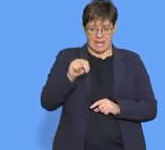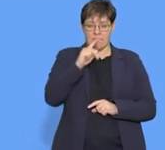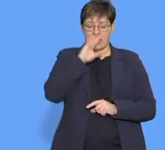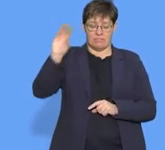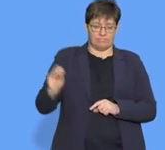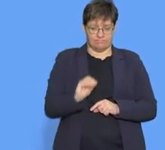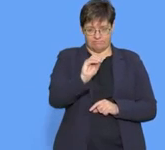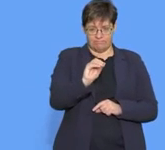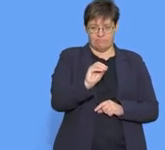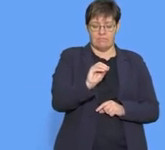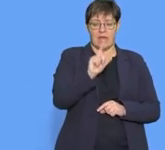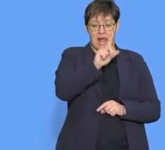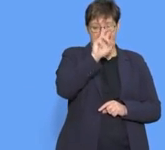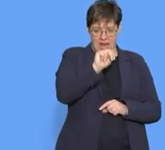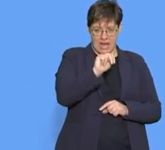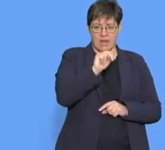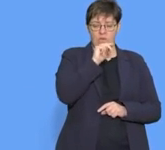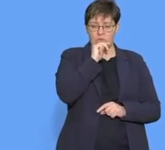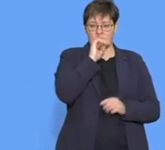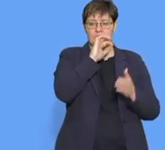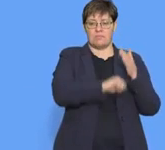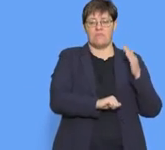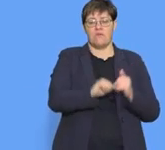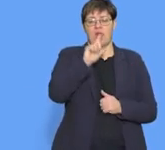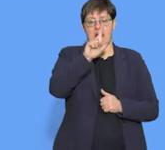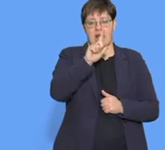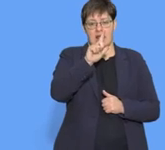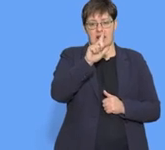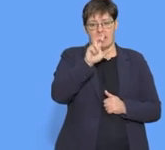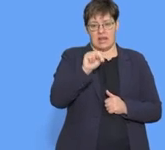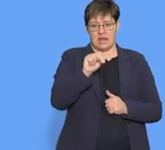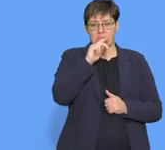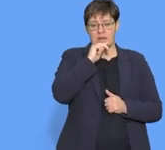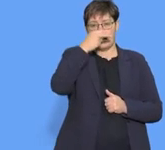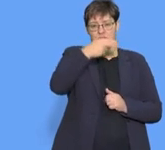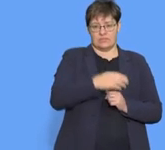to substitute ln by using this fraction for ln.